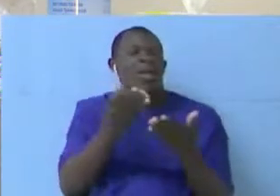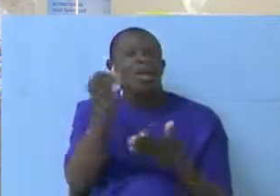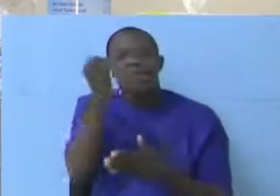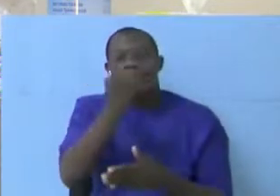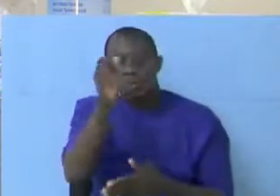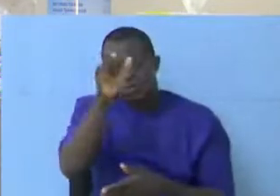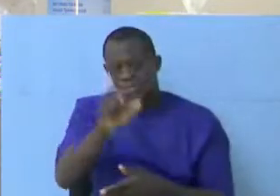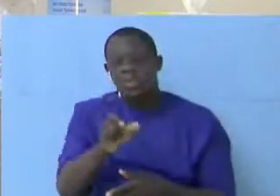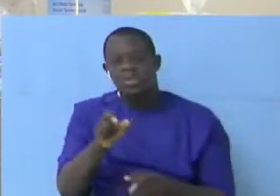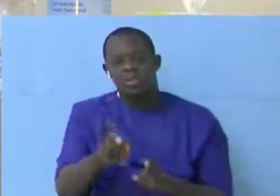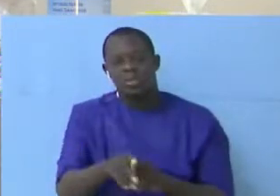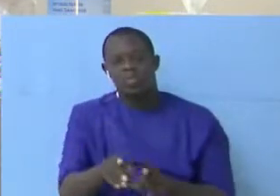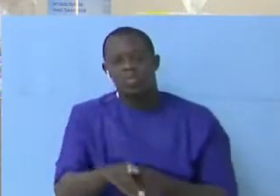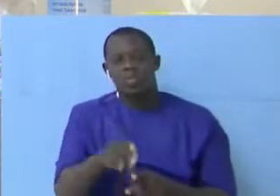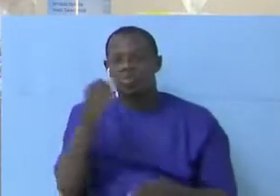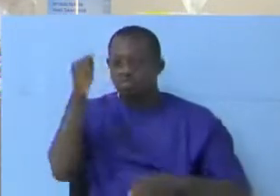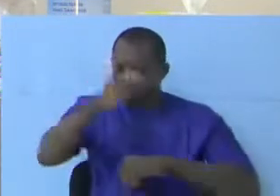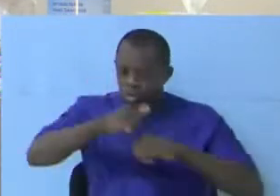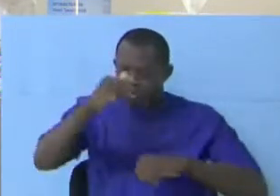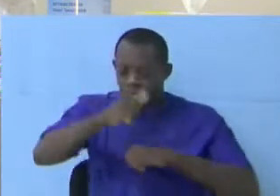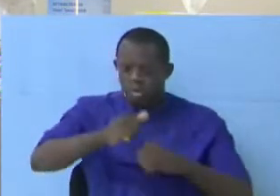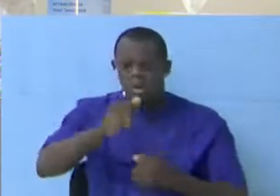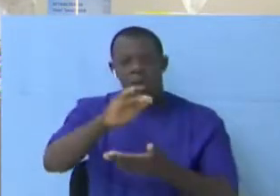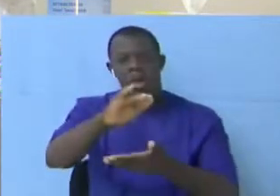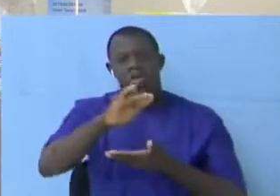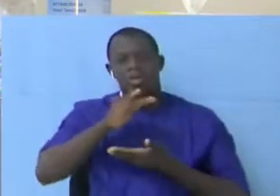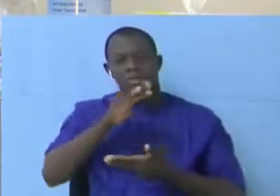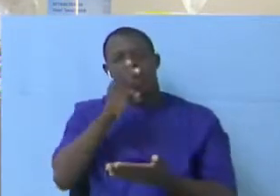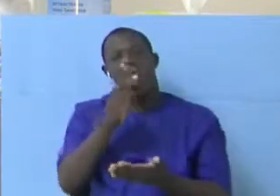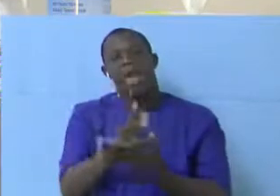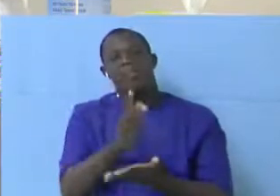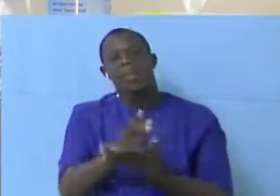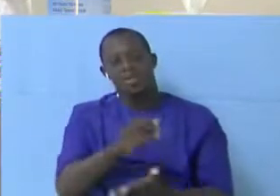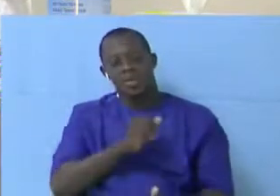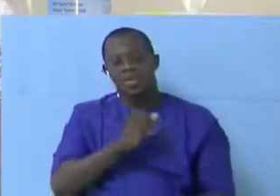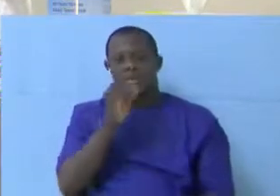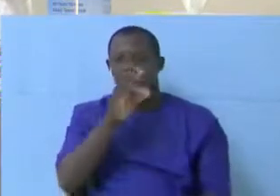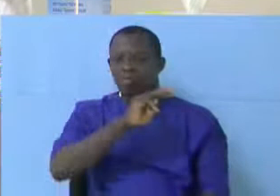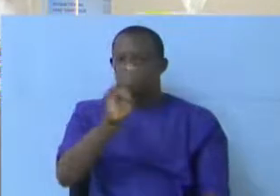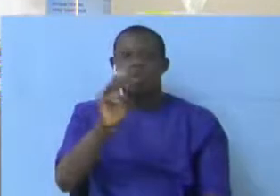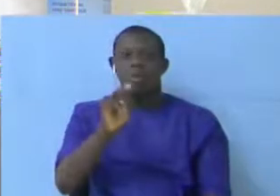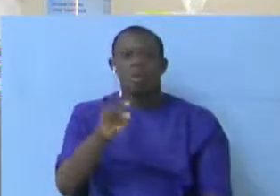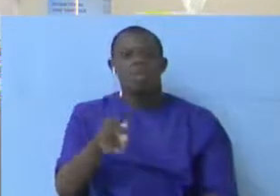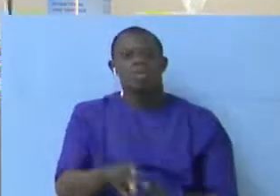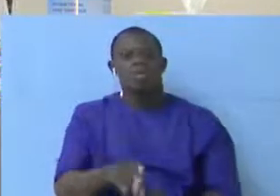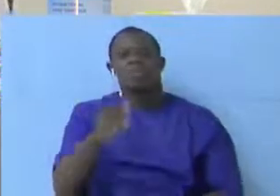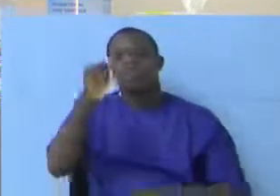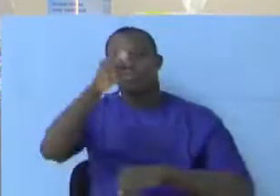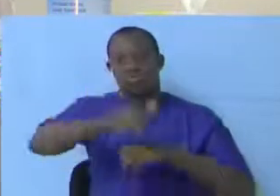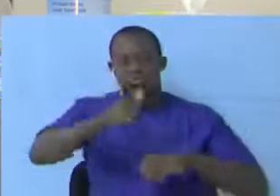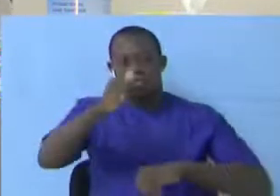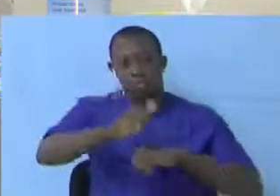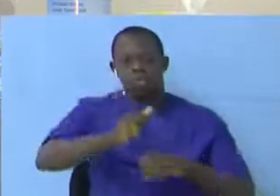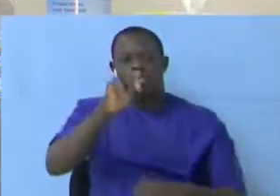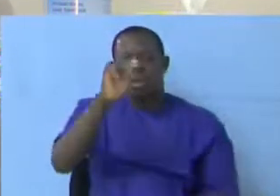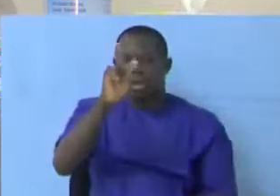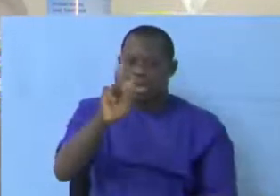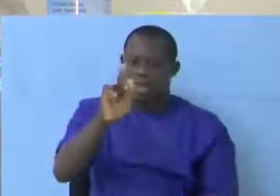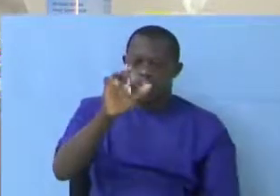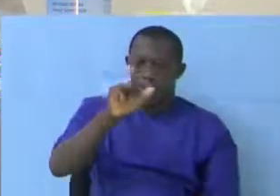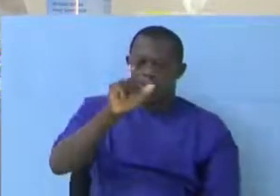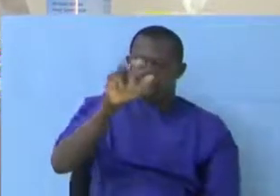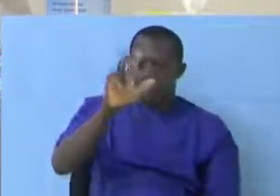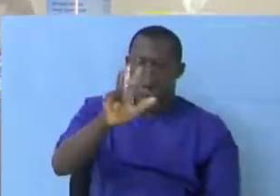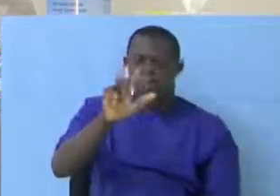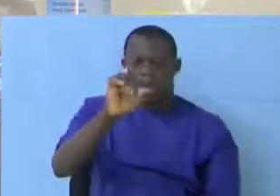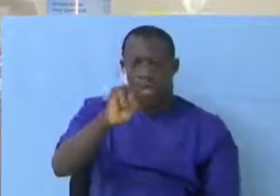li pala pour ka kuma ko nyin sota bulu. Ay même fo. No. We tortured cows. You first tortured Bojang. Bari ye bojan